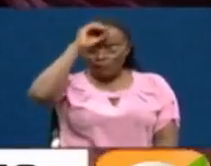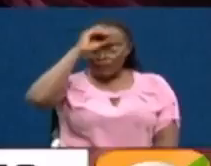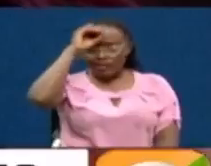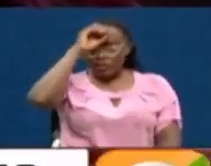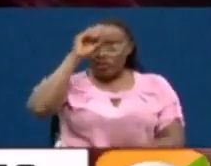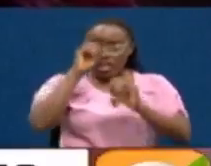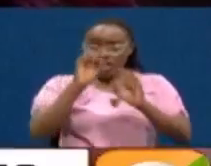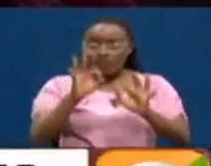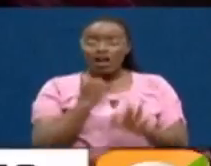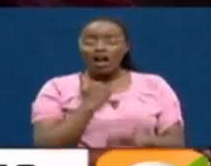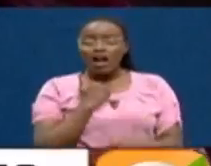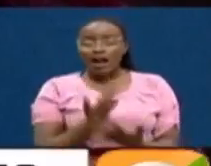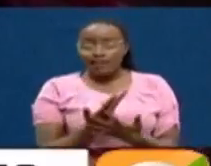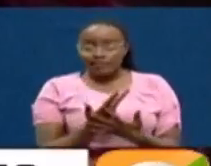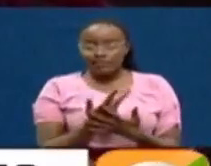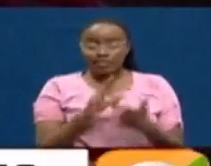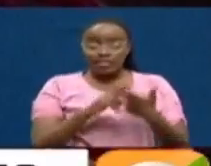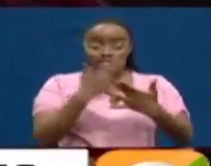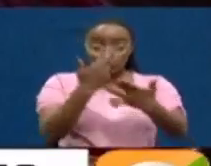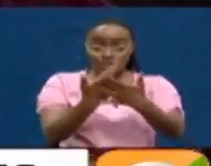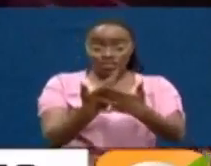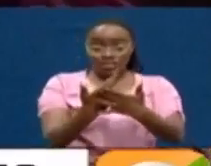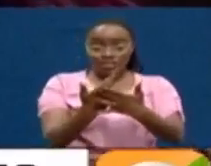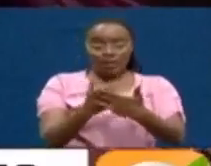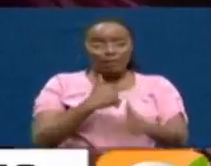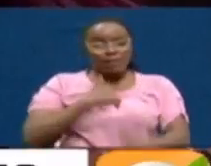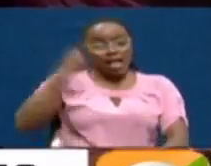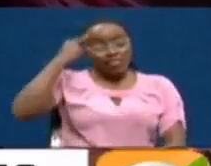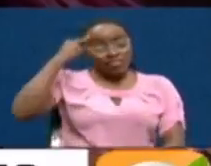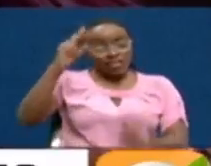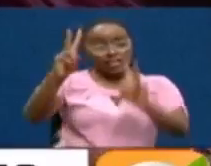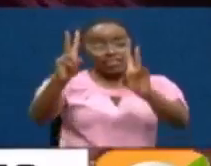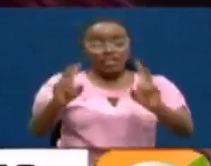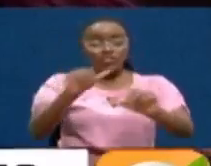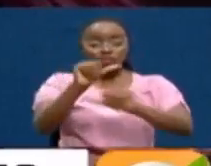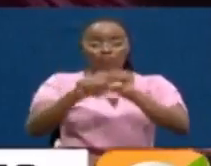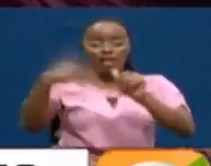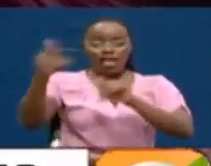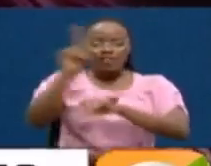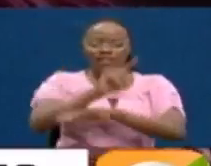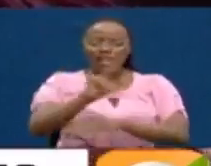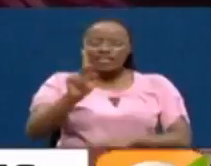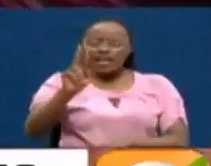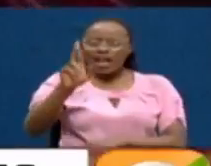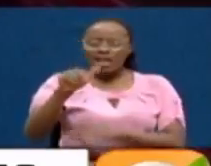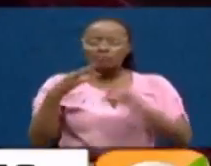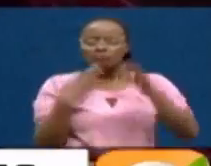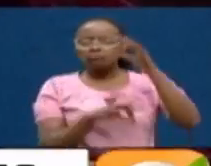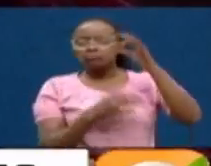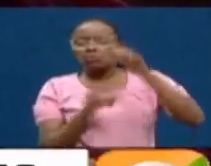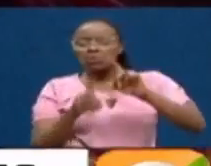we have prudent use of resources, I think the issue of everyday KRA singing,